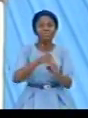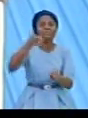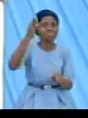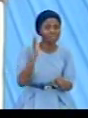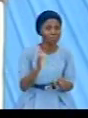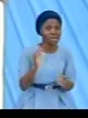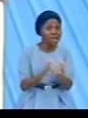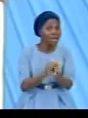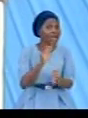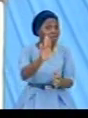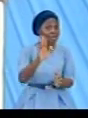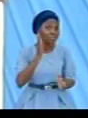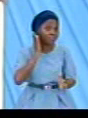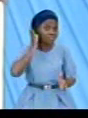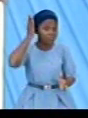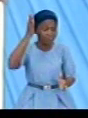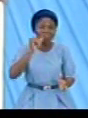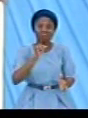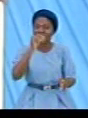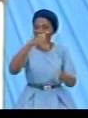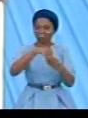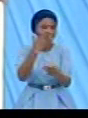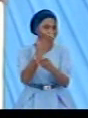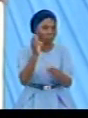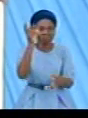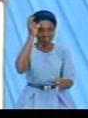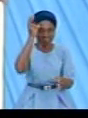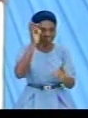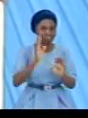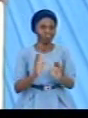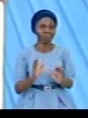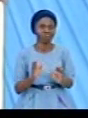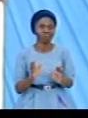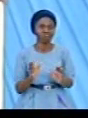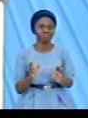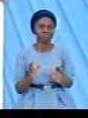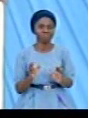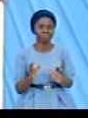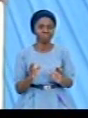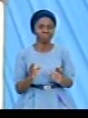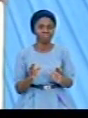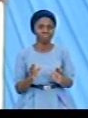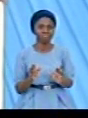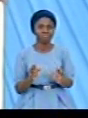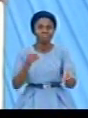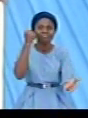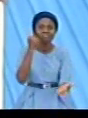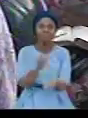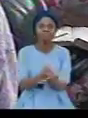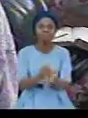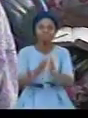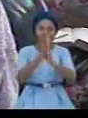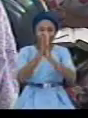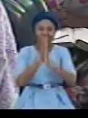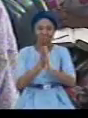destiny is not in the hand of Satan. I didn't have the amen I wanted.